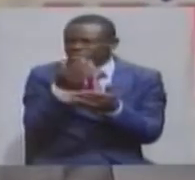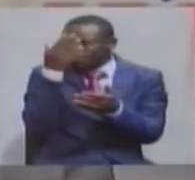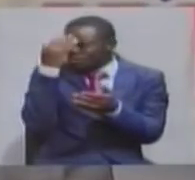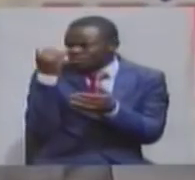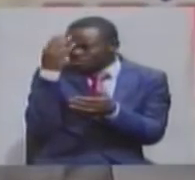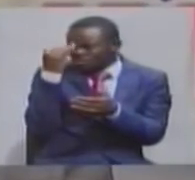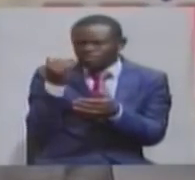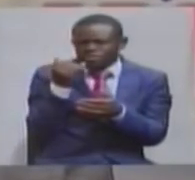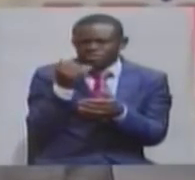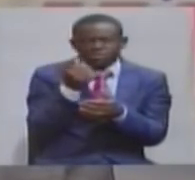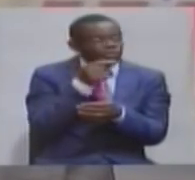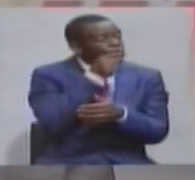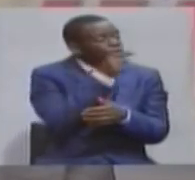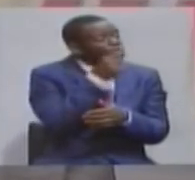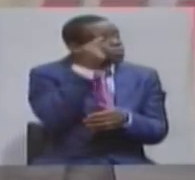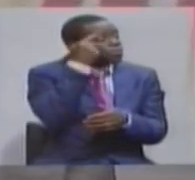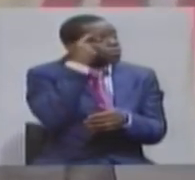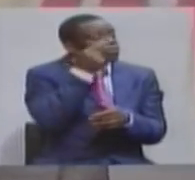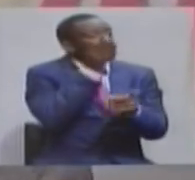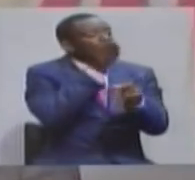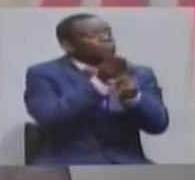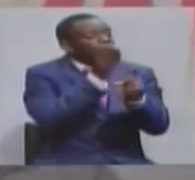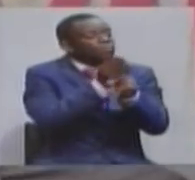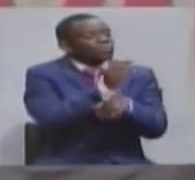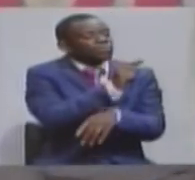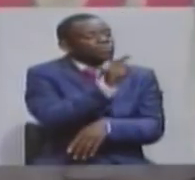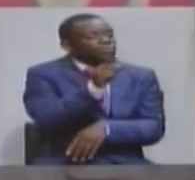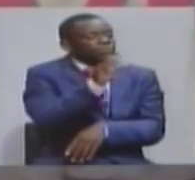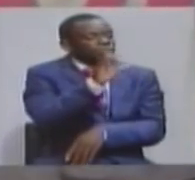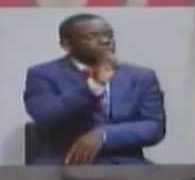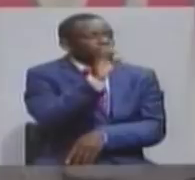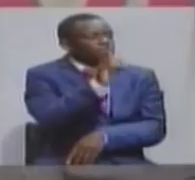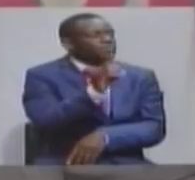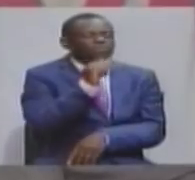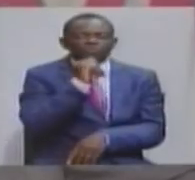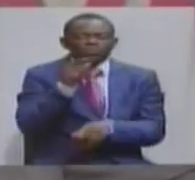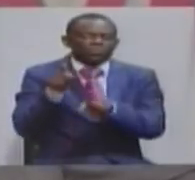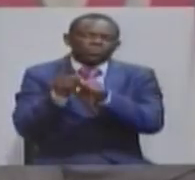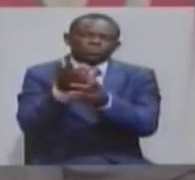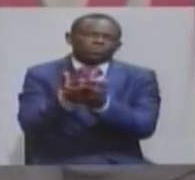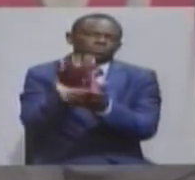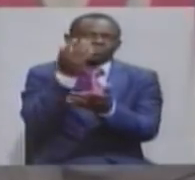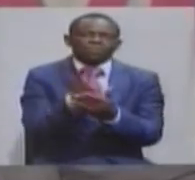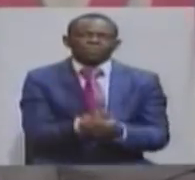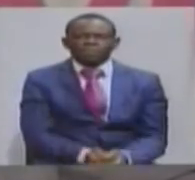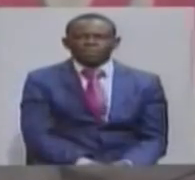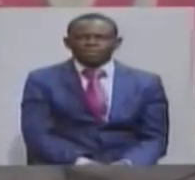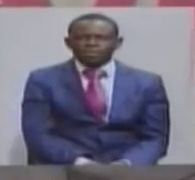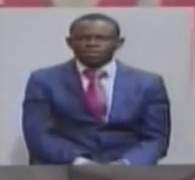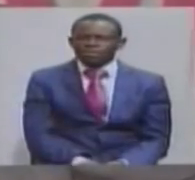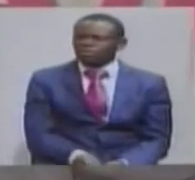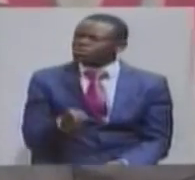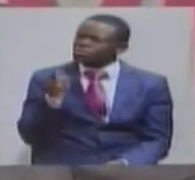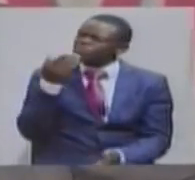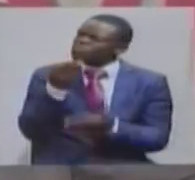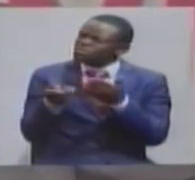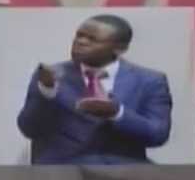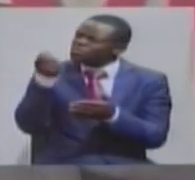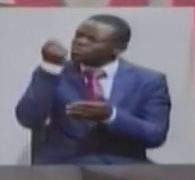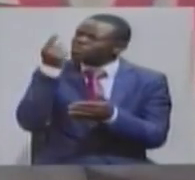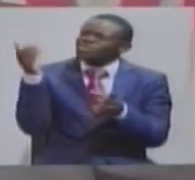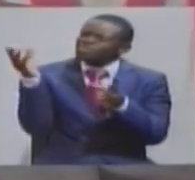about, when we meet at Parliament, do we dialogue? Of course we do.